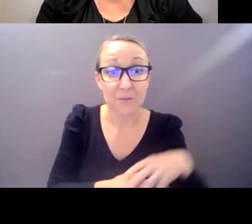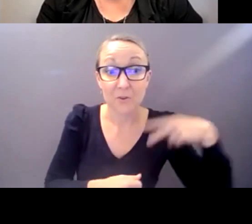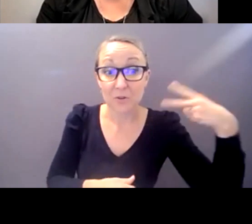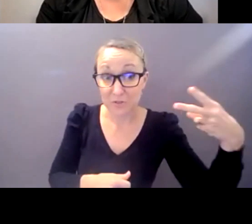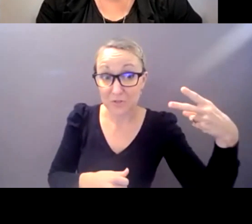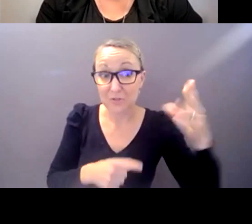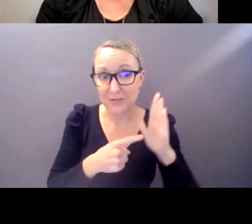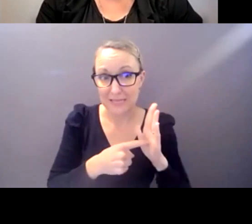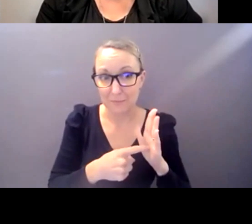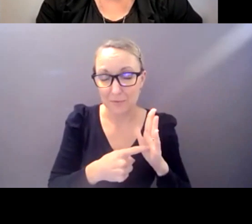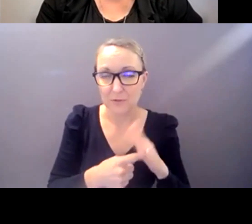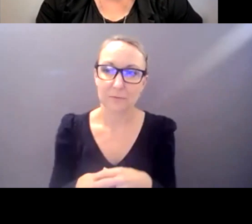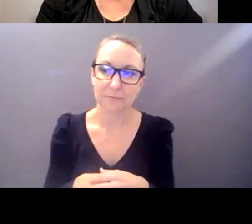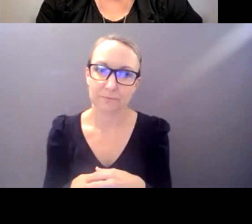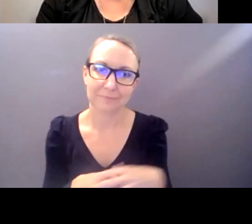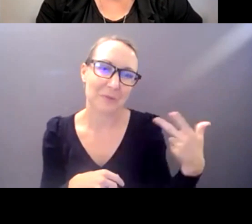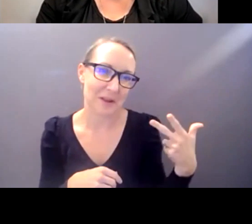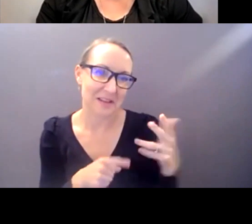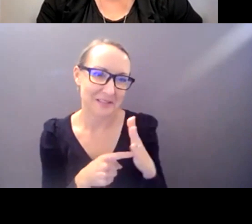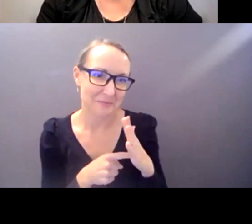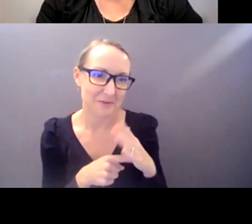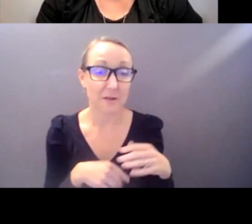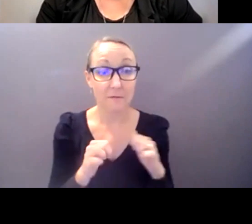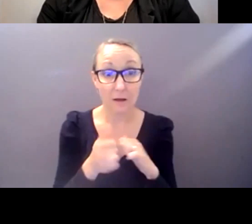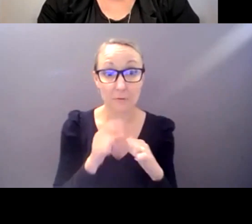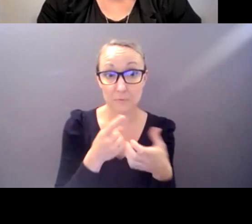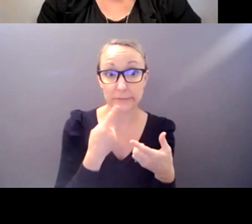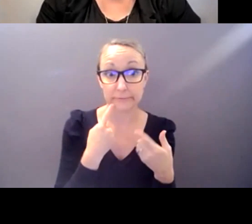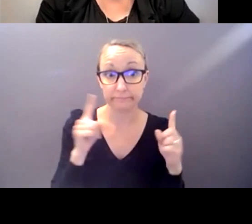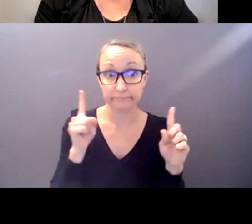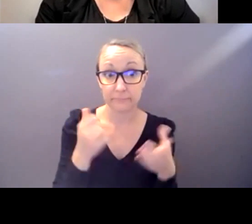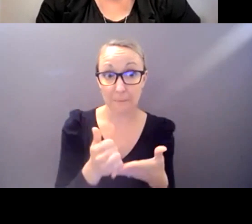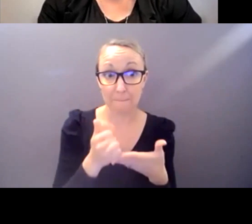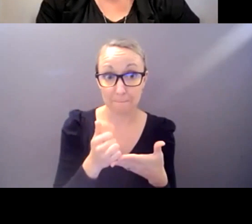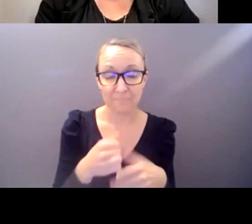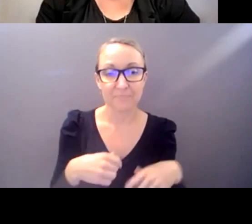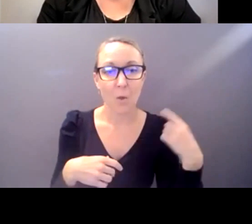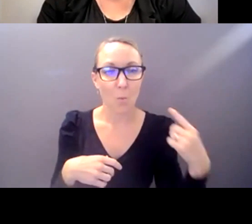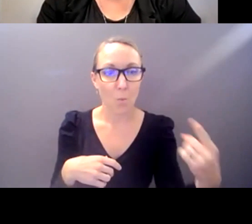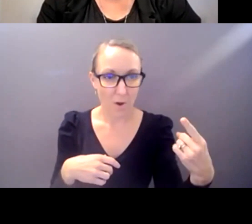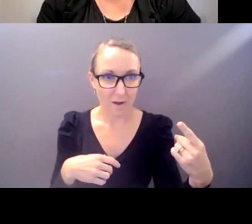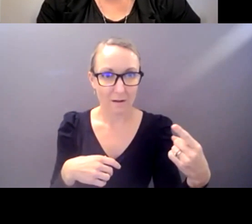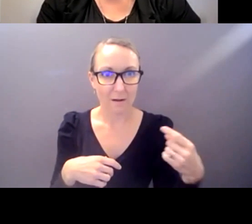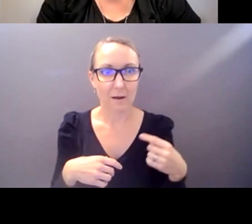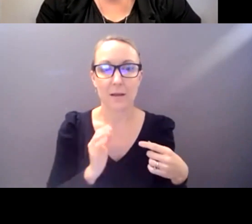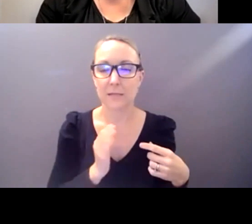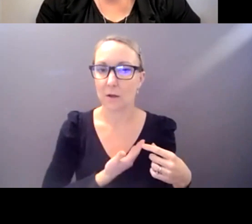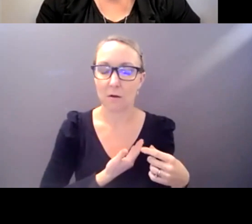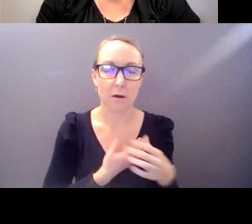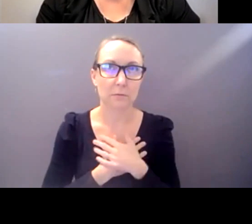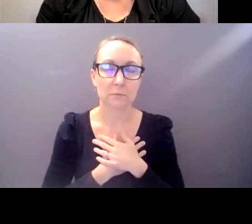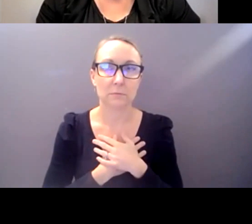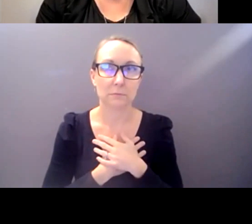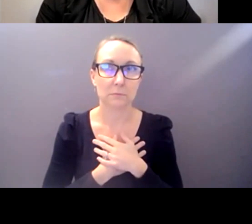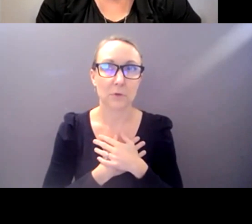of like, well, actually, 3 examples of where it's really worked. One is that our incredibly responsive